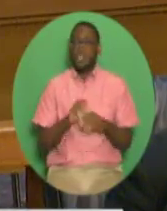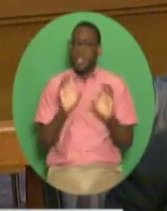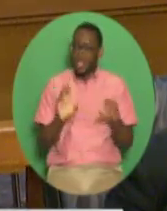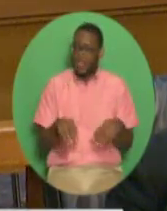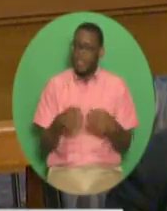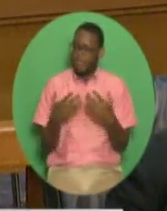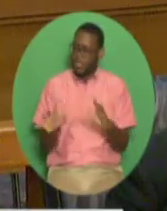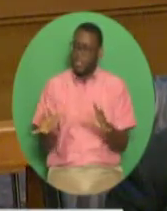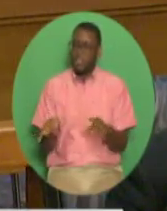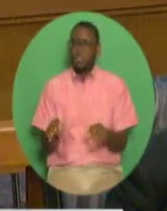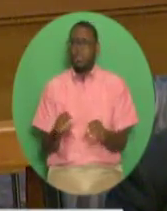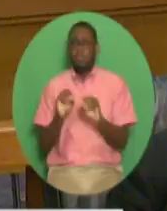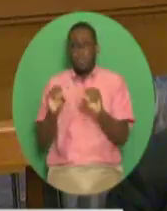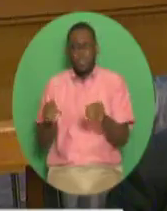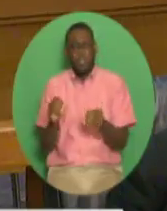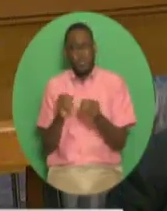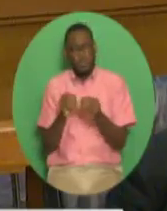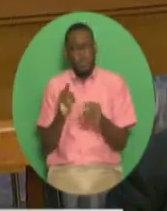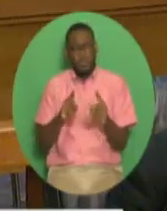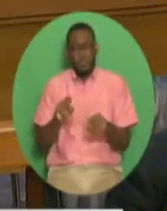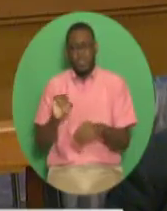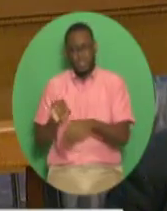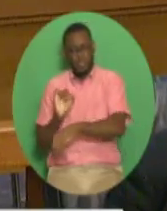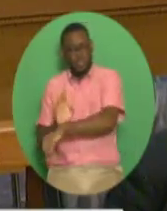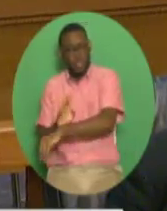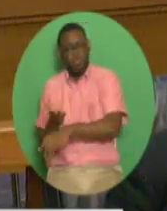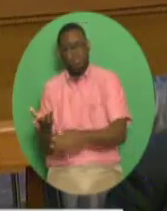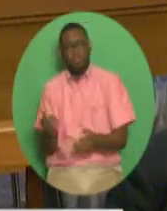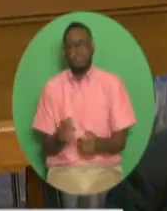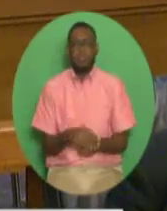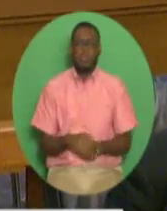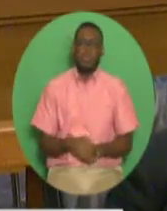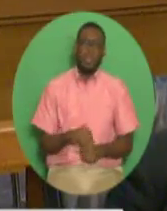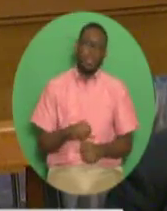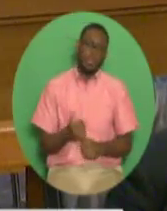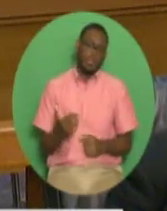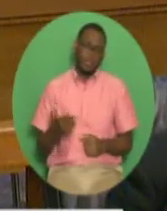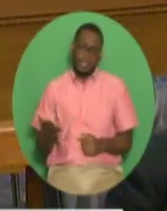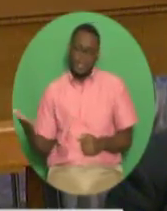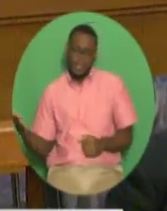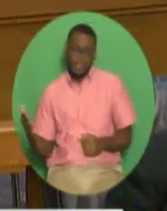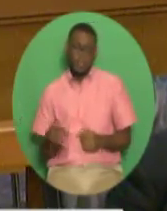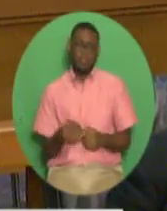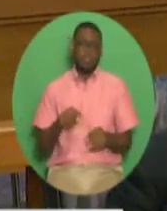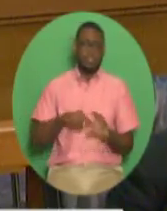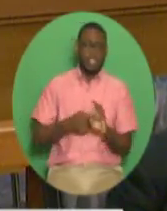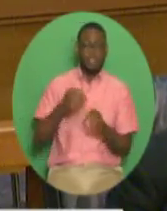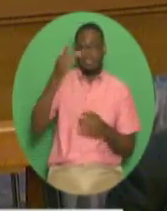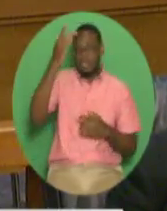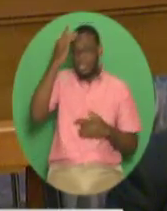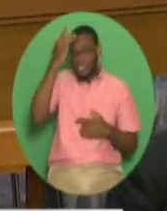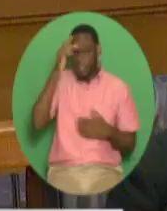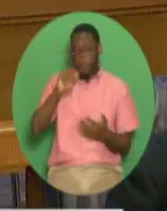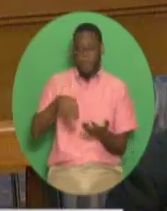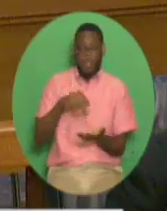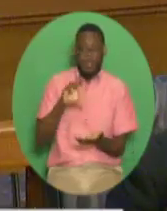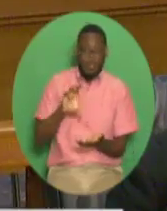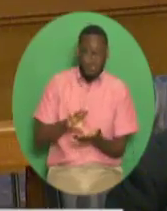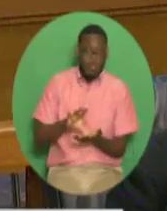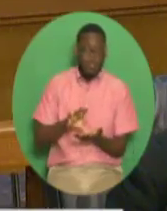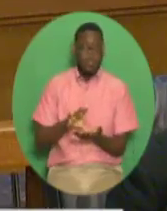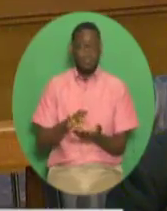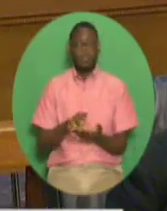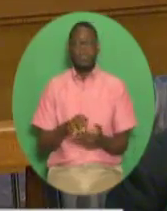that some of the smart centers were started a few years ago. I know under the previous regime, 4 centers